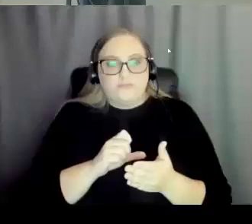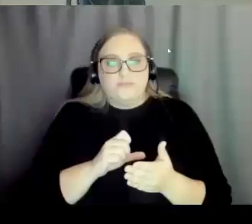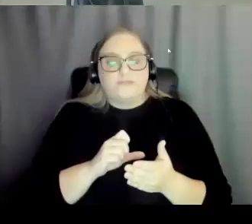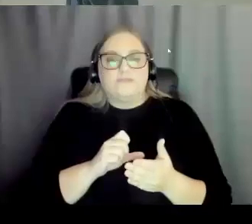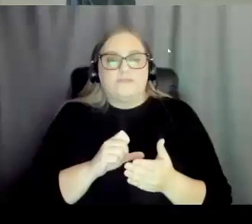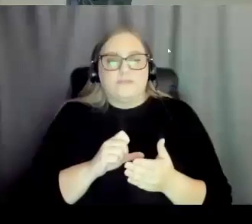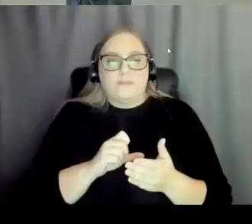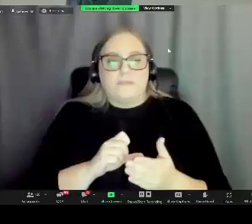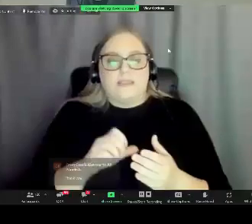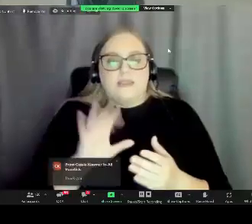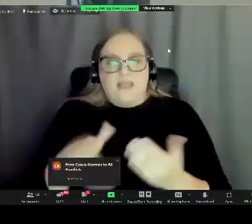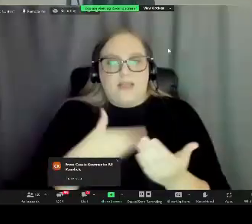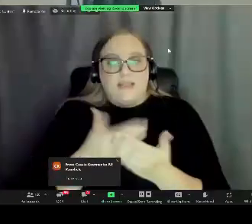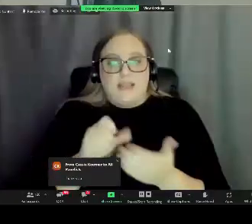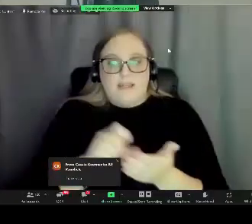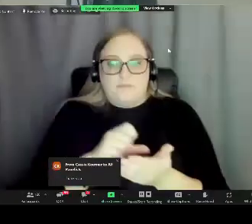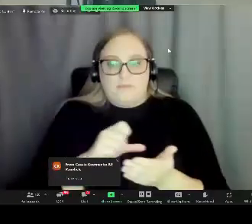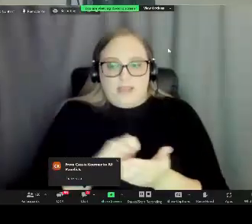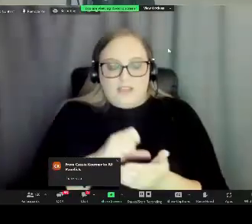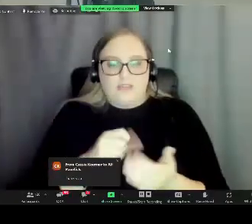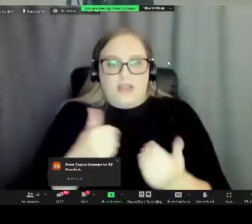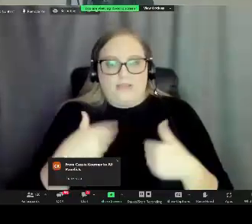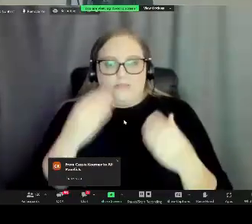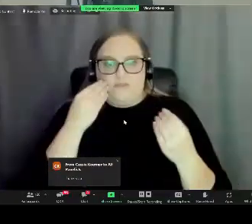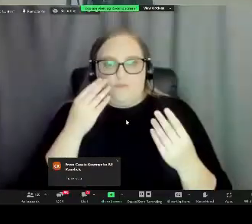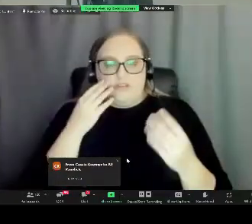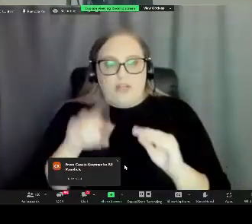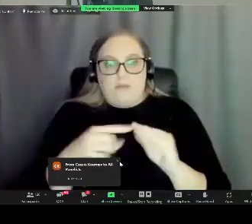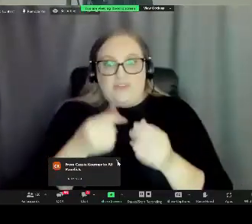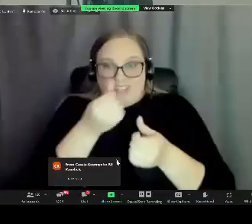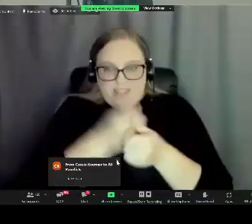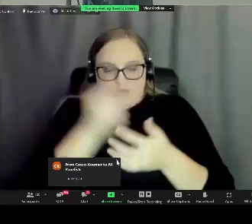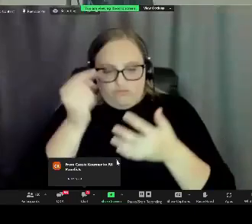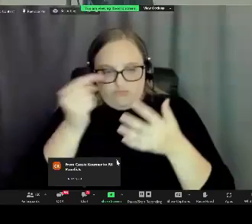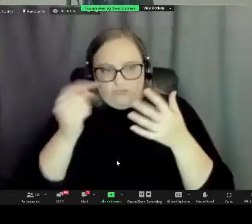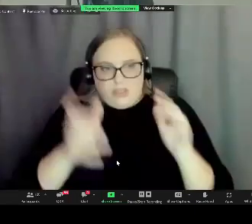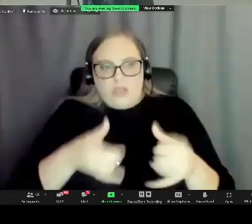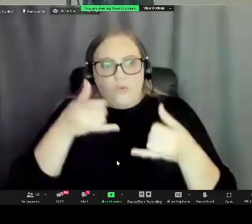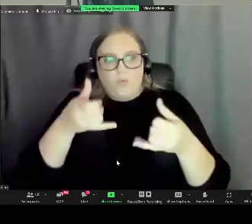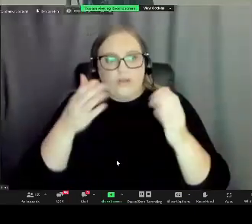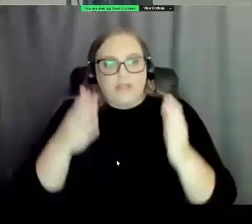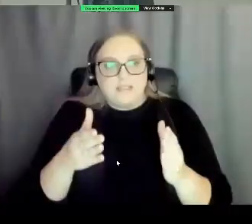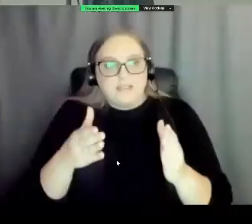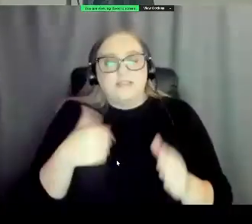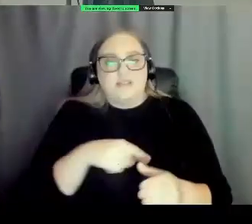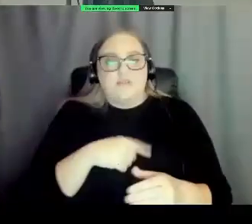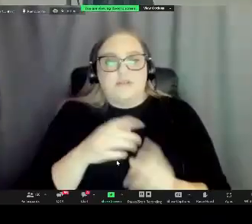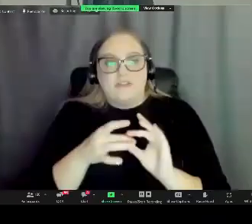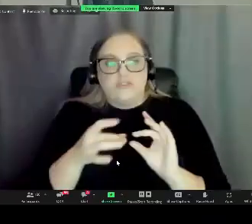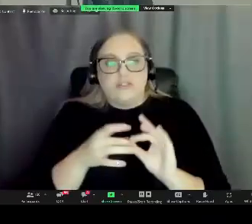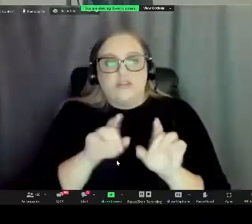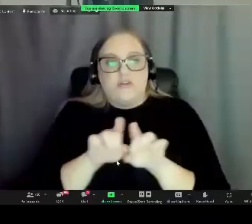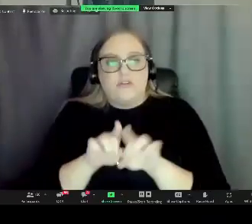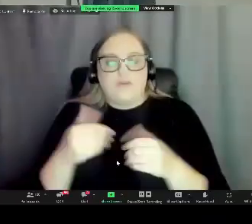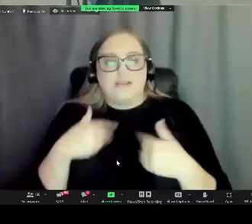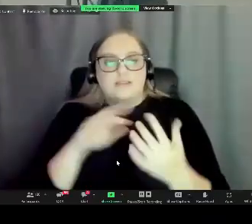the landing page actually has information about each of the awardees, as Erica mentioned, and also has contact information for